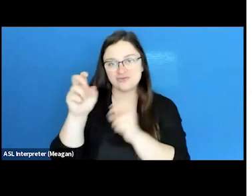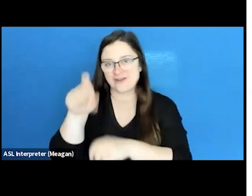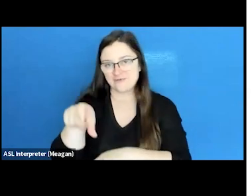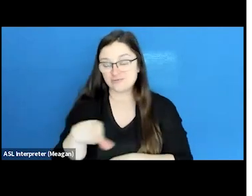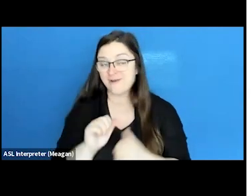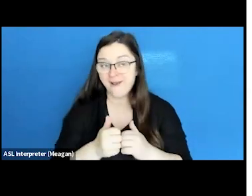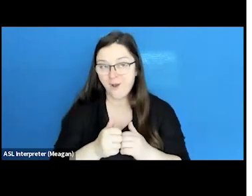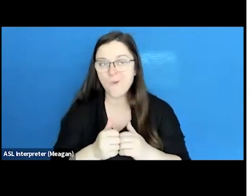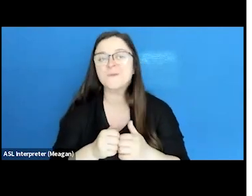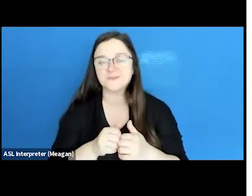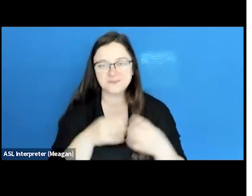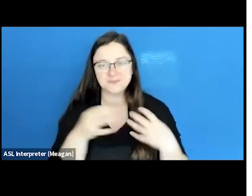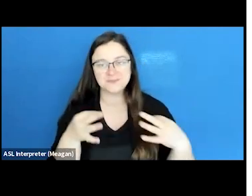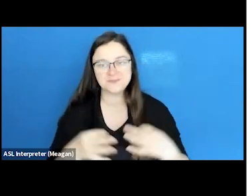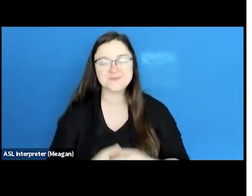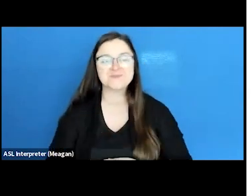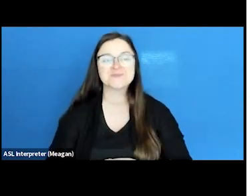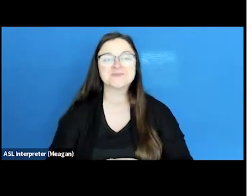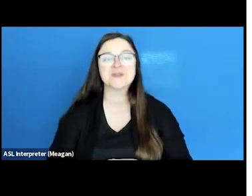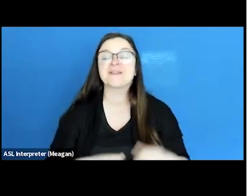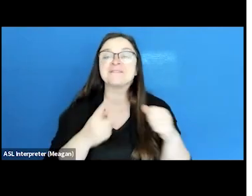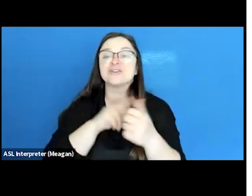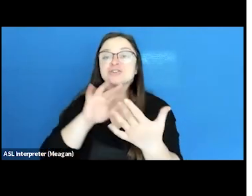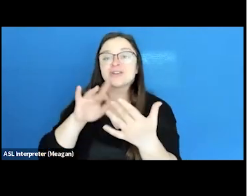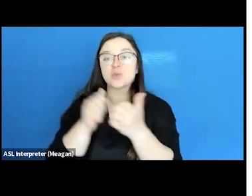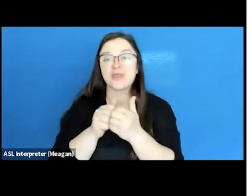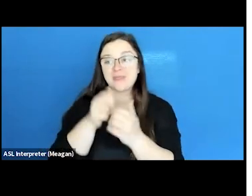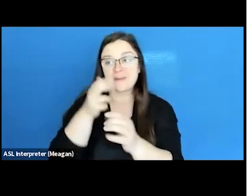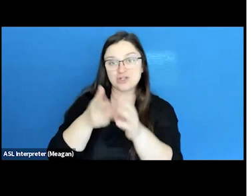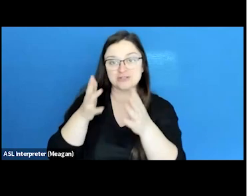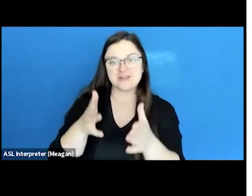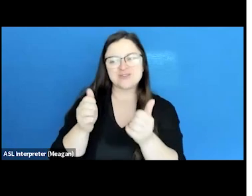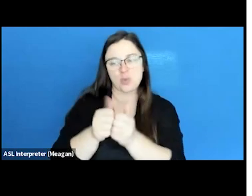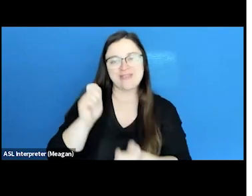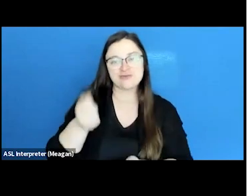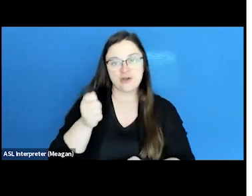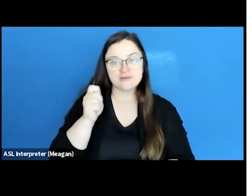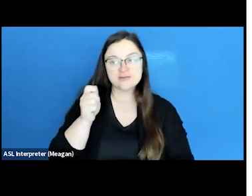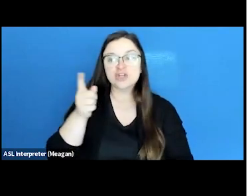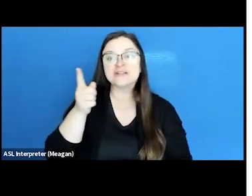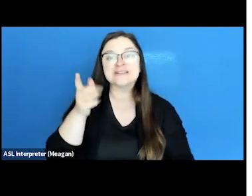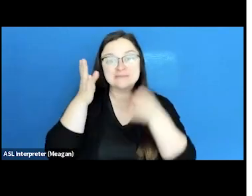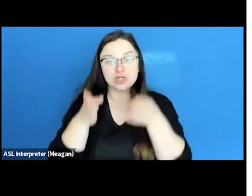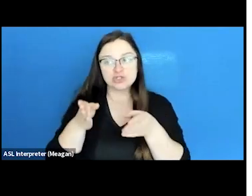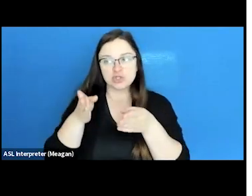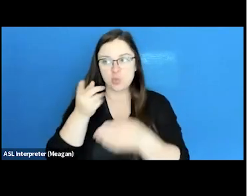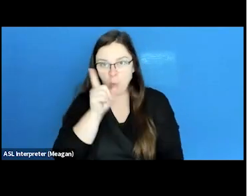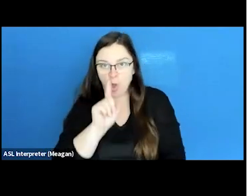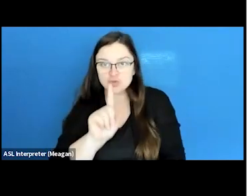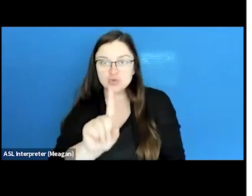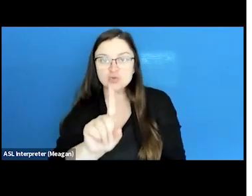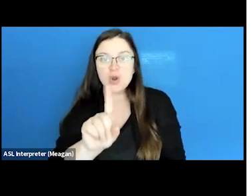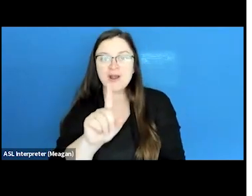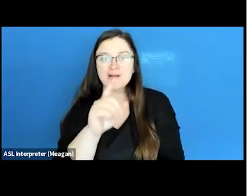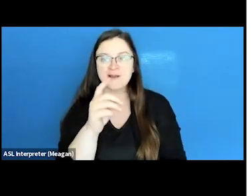issues? The first contact with the participant is with the judge. The person walks through the door and encounters you. So